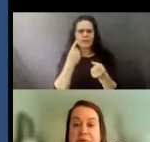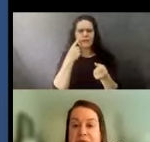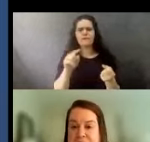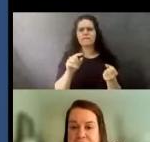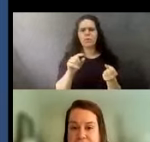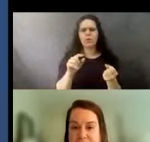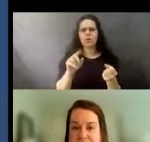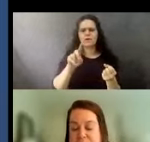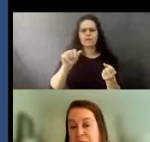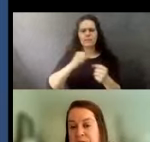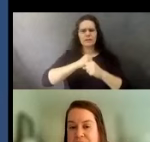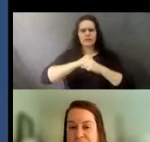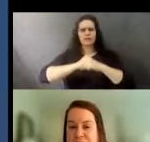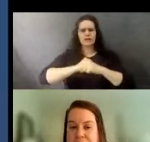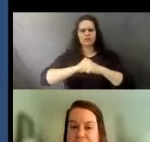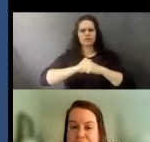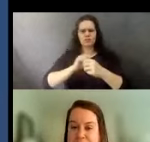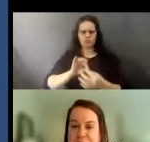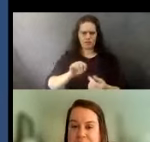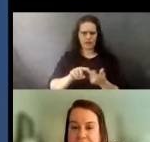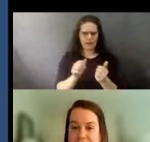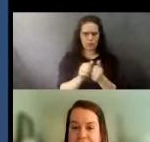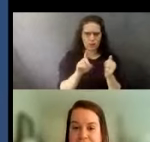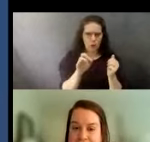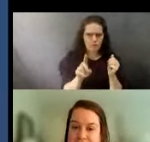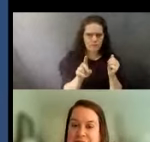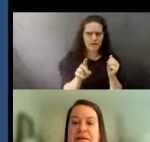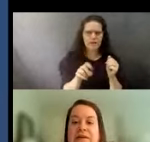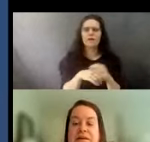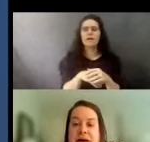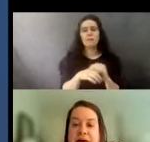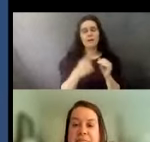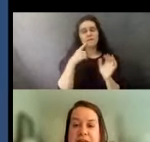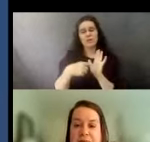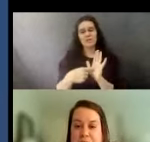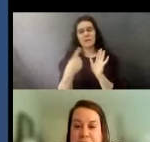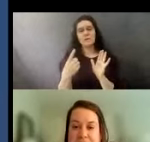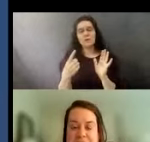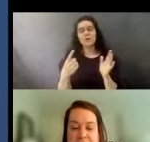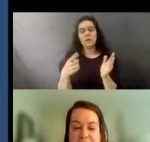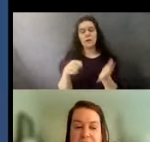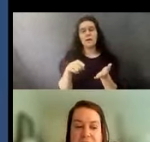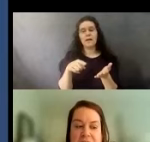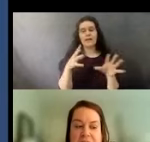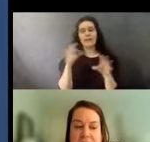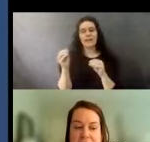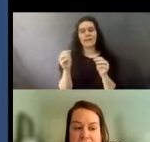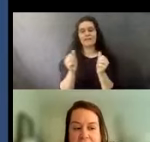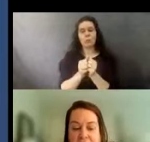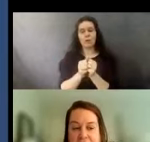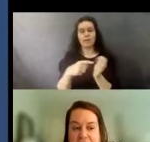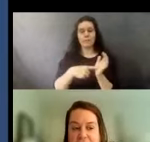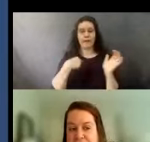a number of different responses, but one of them is around things like paid leave in the workplace. And that